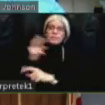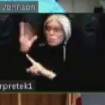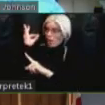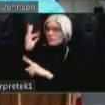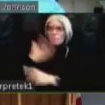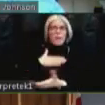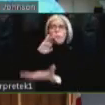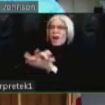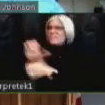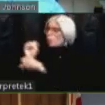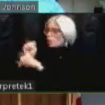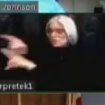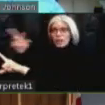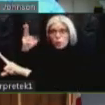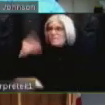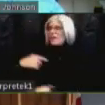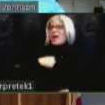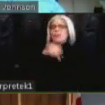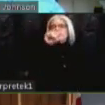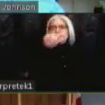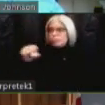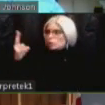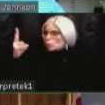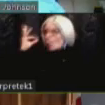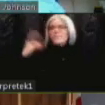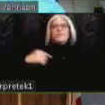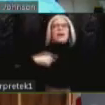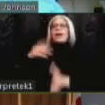I loved my time as a student there.